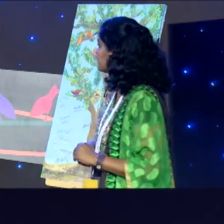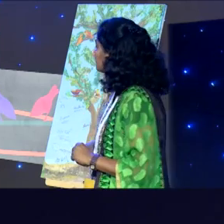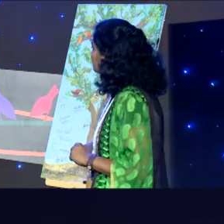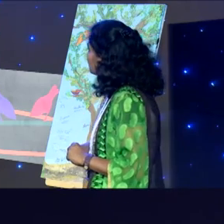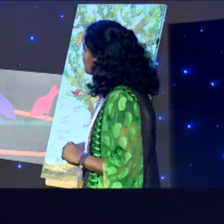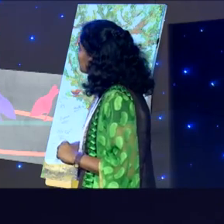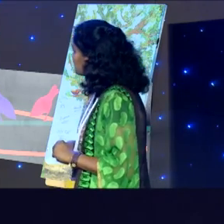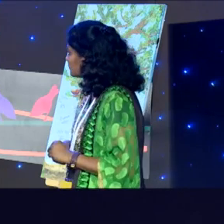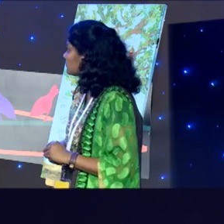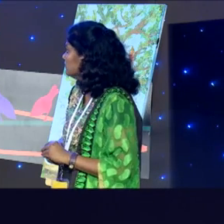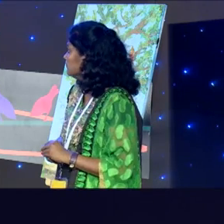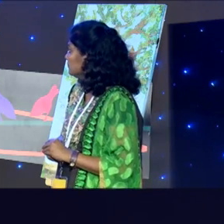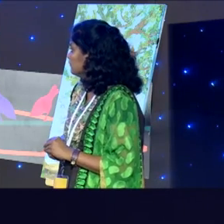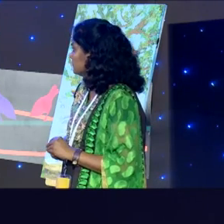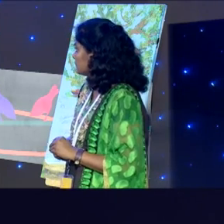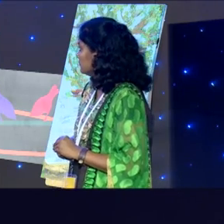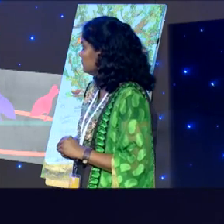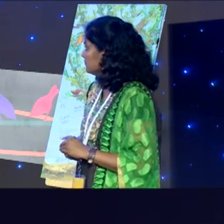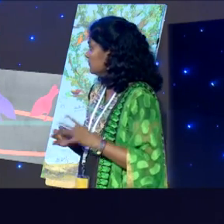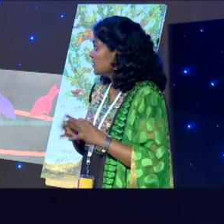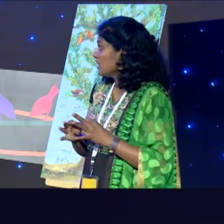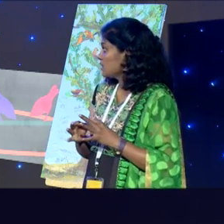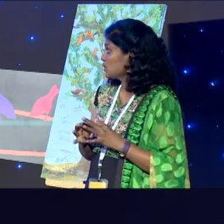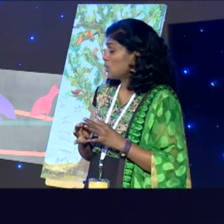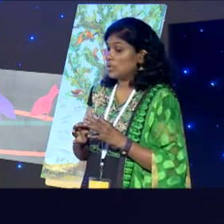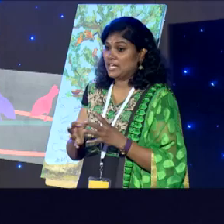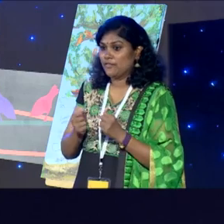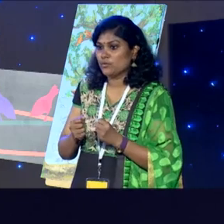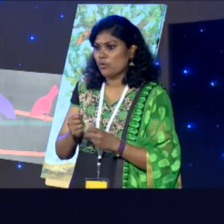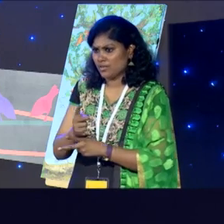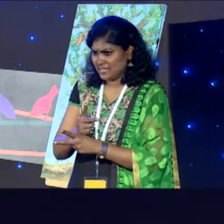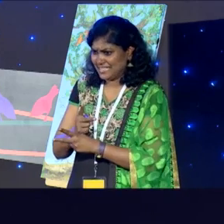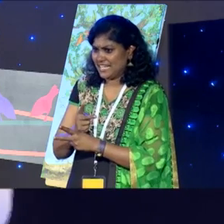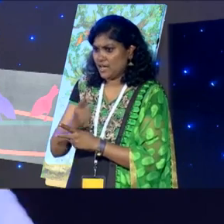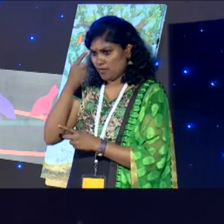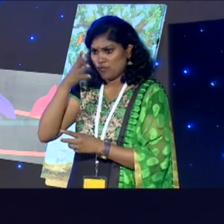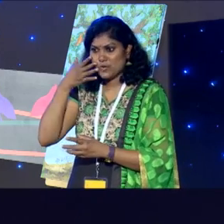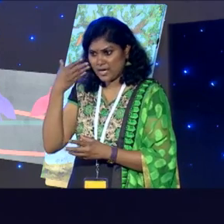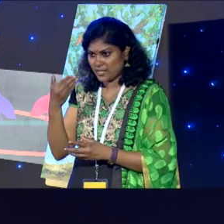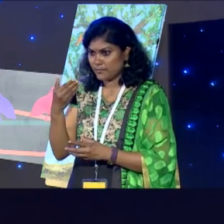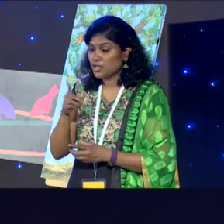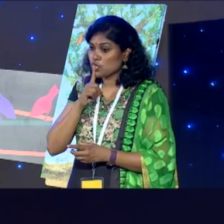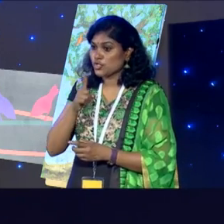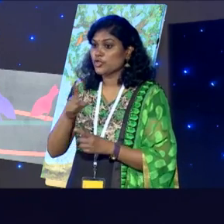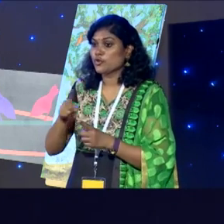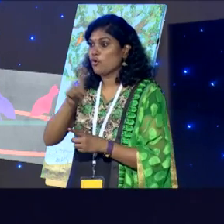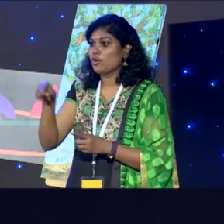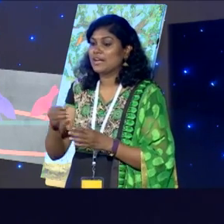local communities only, you can save wildlife and our forests. Because they're the ones that can make the